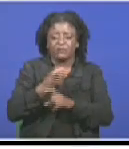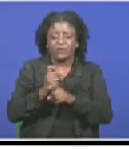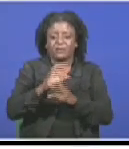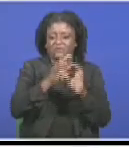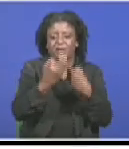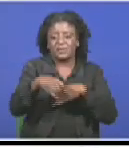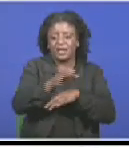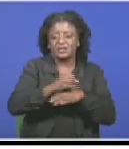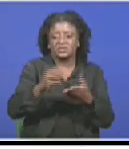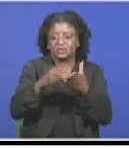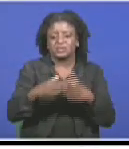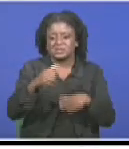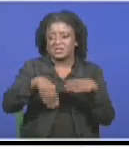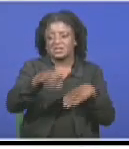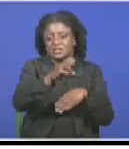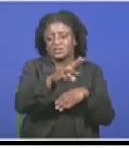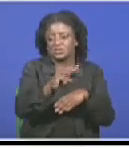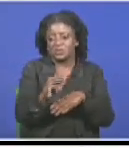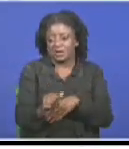Exuma and San Salvador.